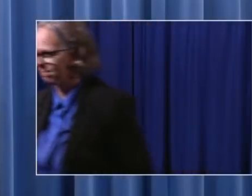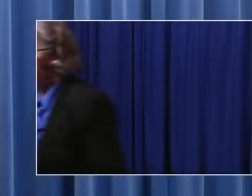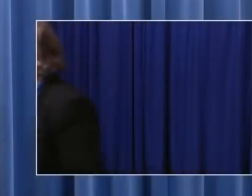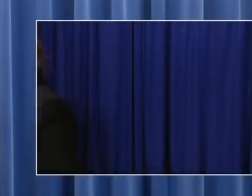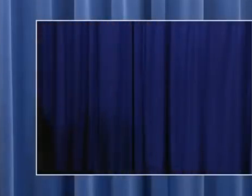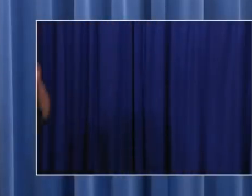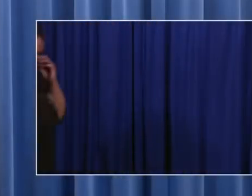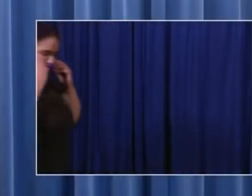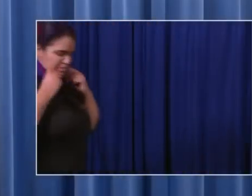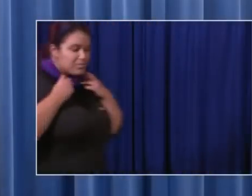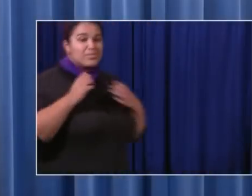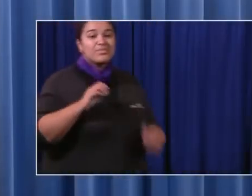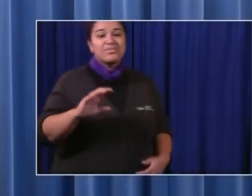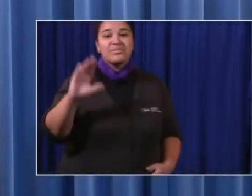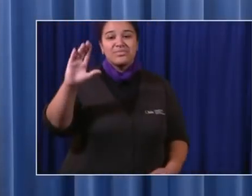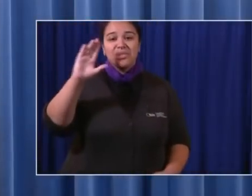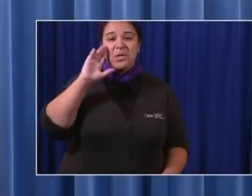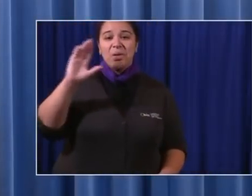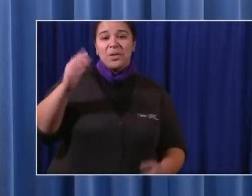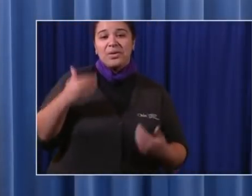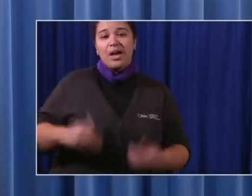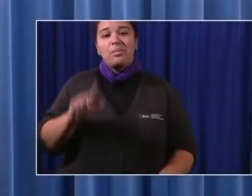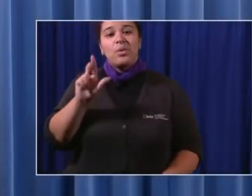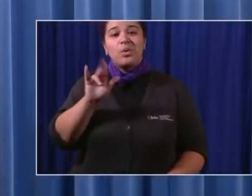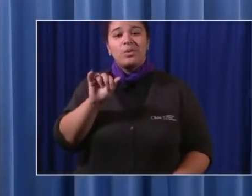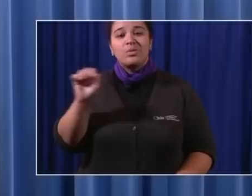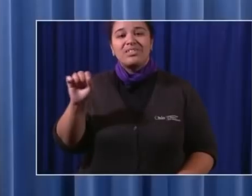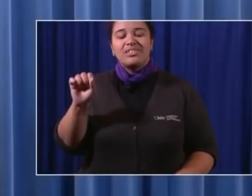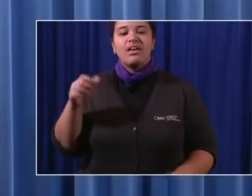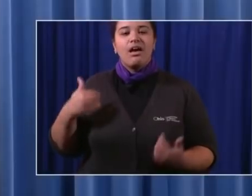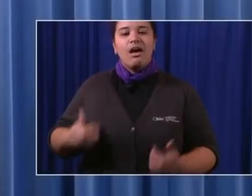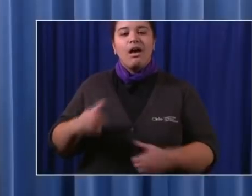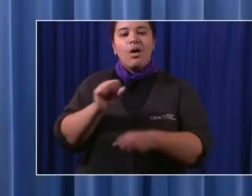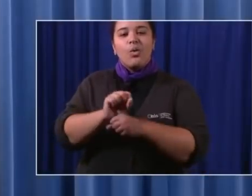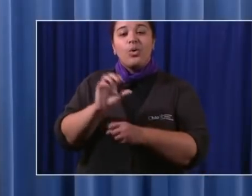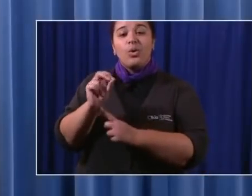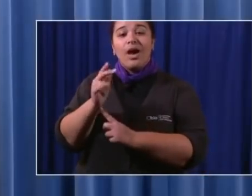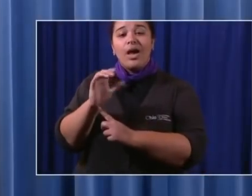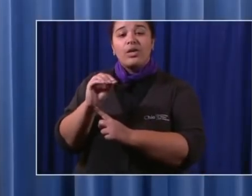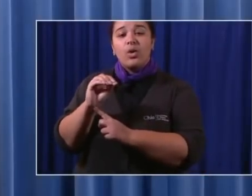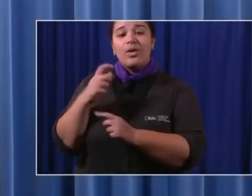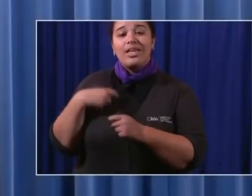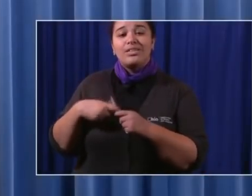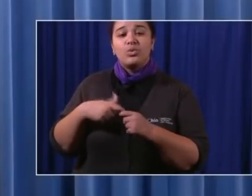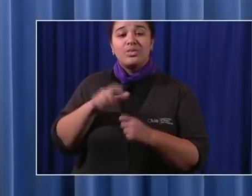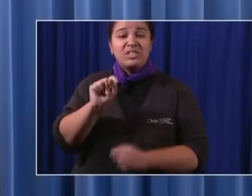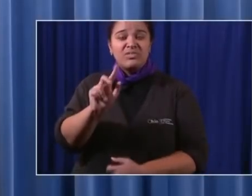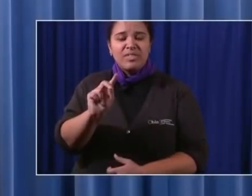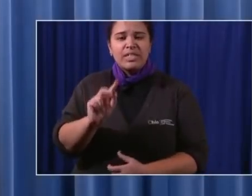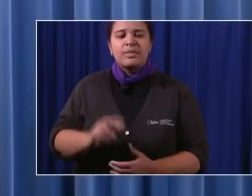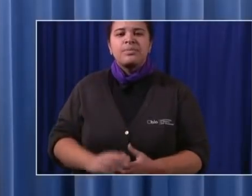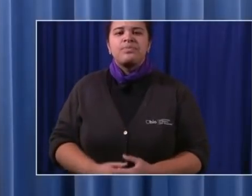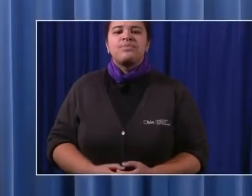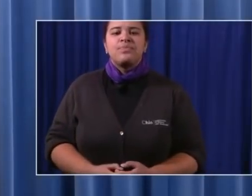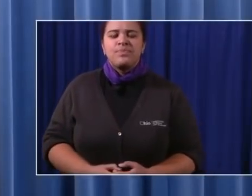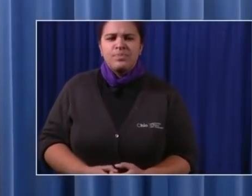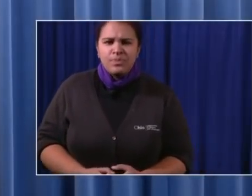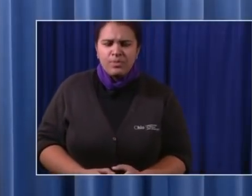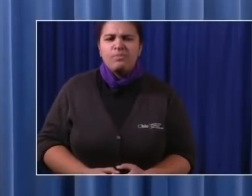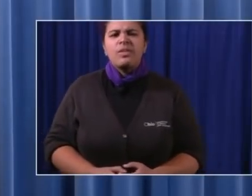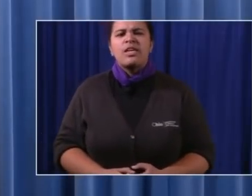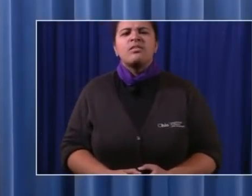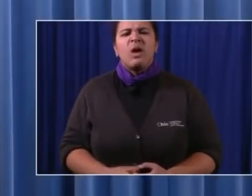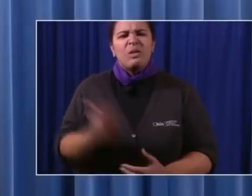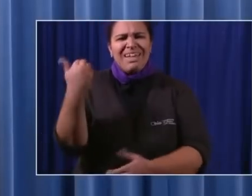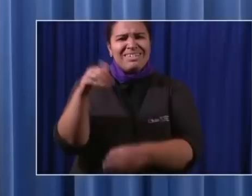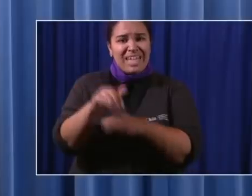Hello, Governor. This is Luis Gil with Ohio Latino TV. Governor, I would like to go on the same line about your speech last